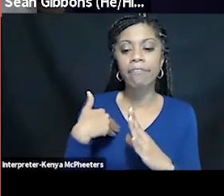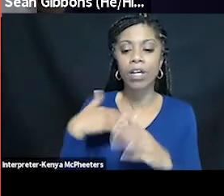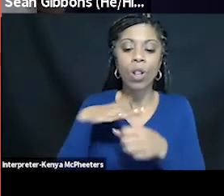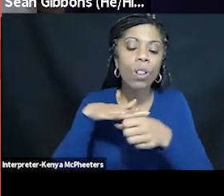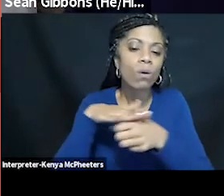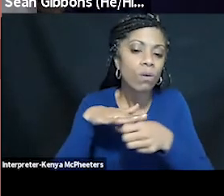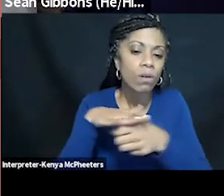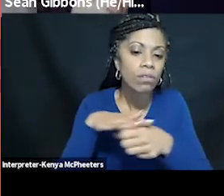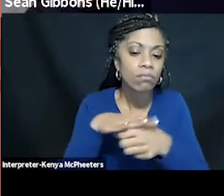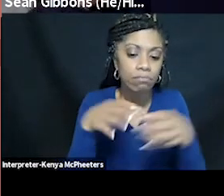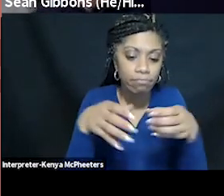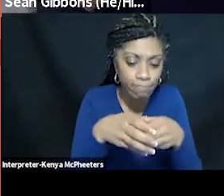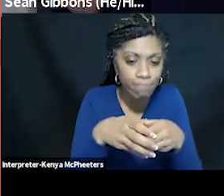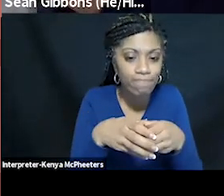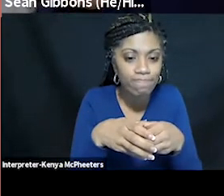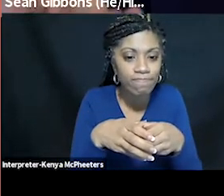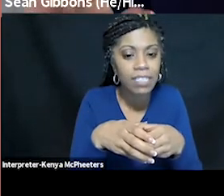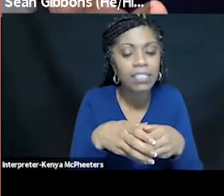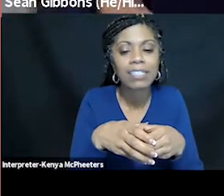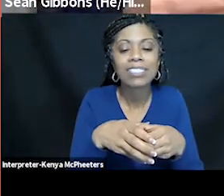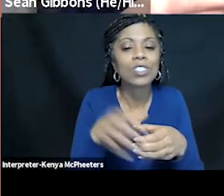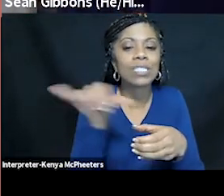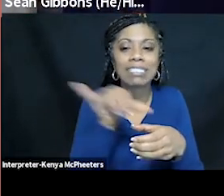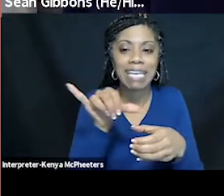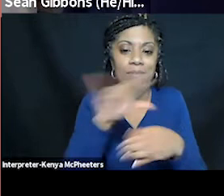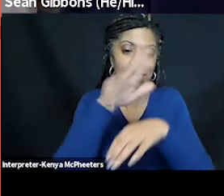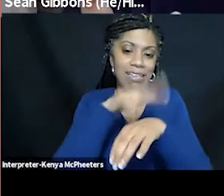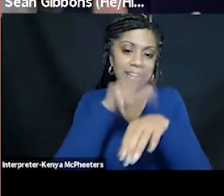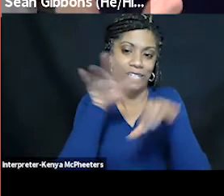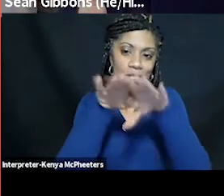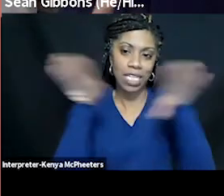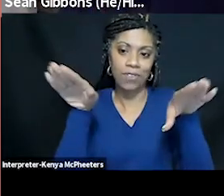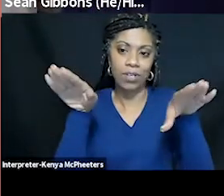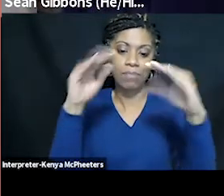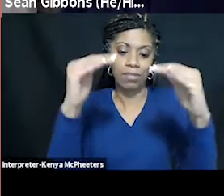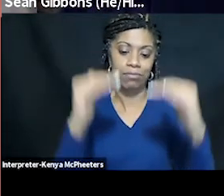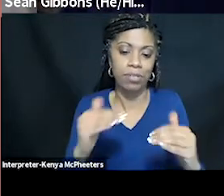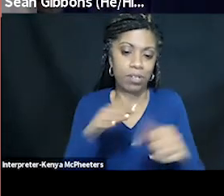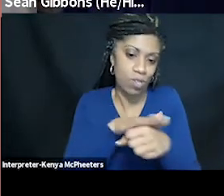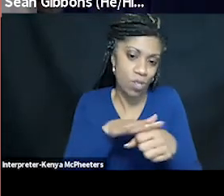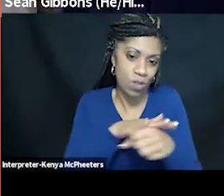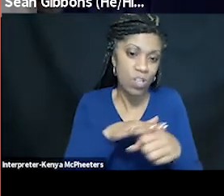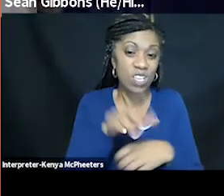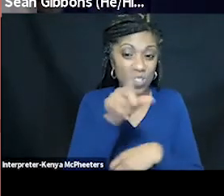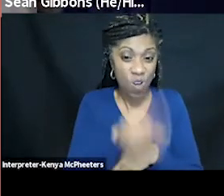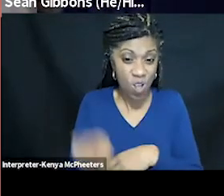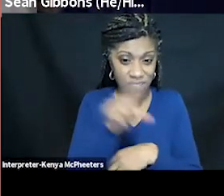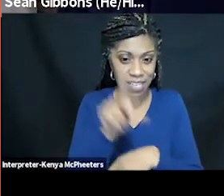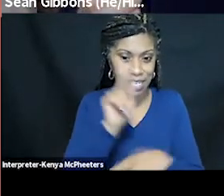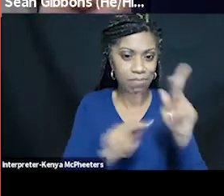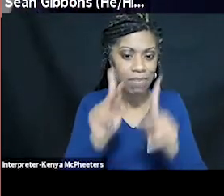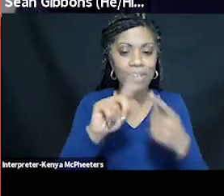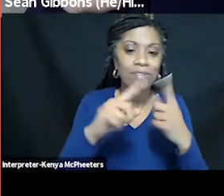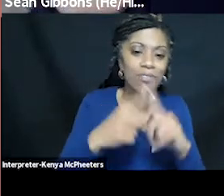more about that at Com Network Local. And for now, as you can tell, we're doing this all over Zoom, all these beautiful faces of folks, your colleagues and friends, many